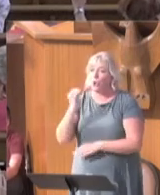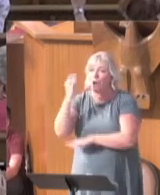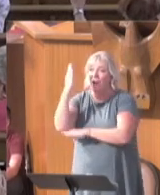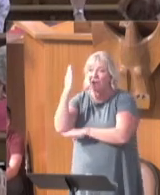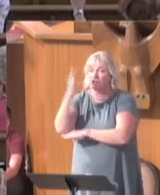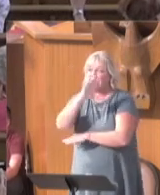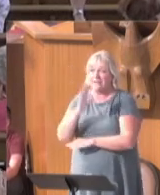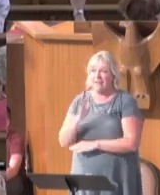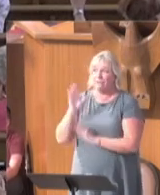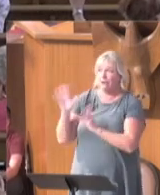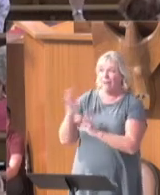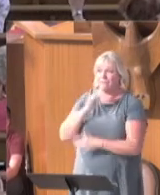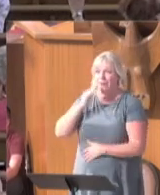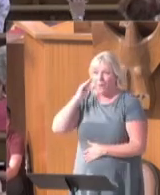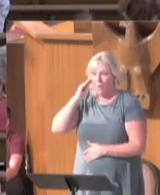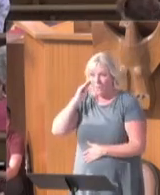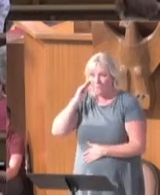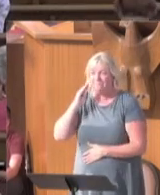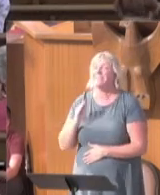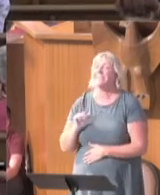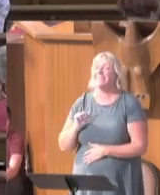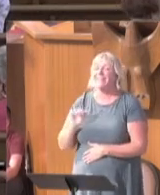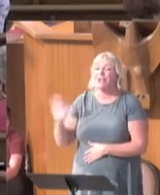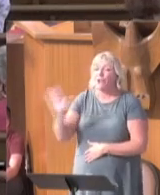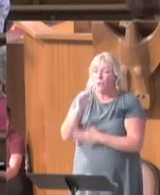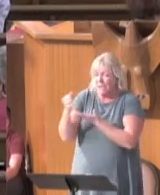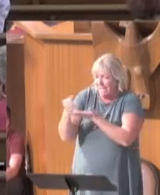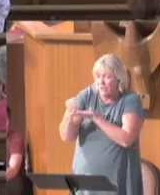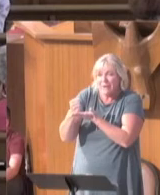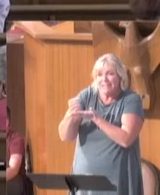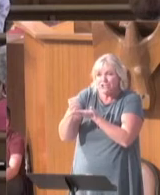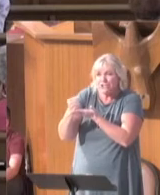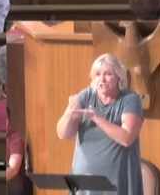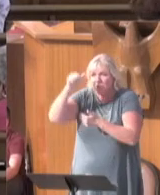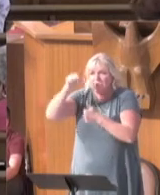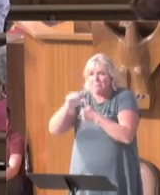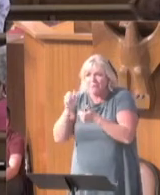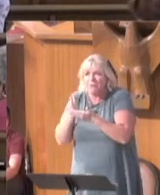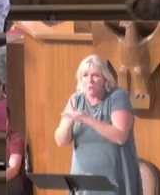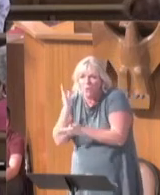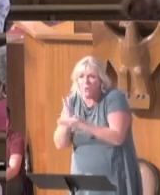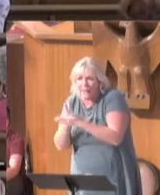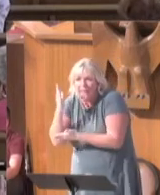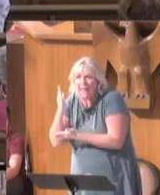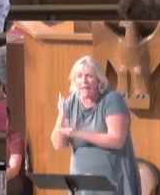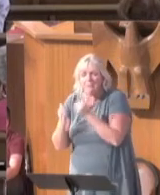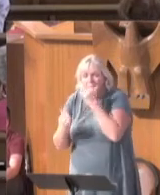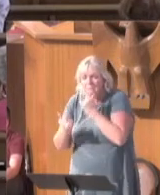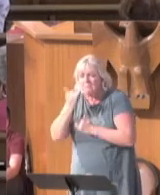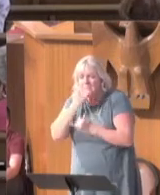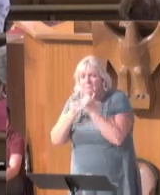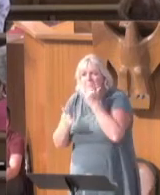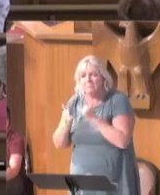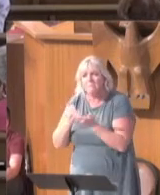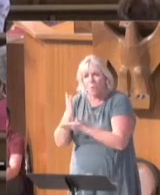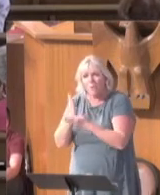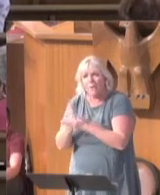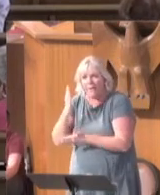be forgotten at home. May your erasers remember that it's okay to make